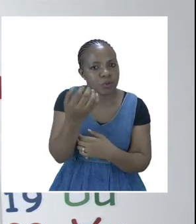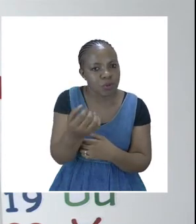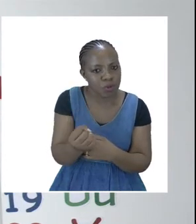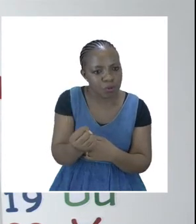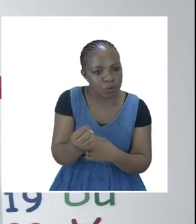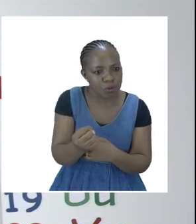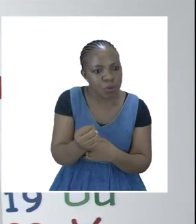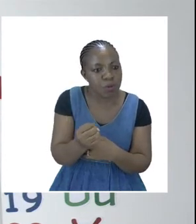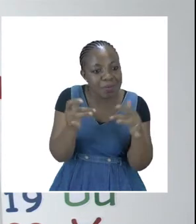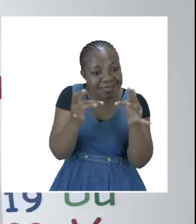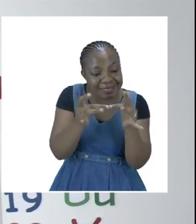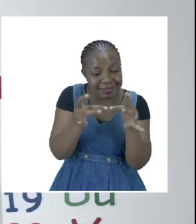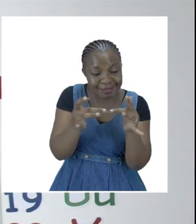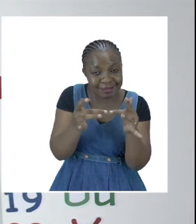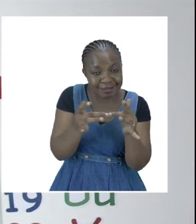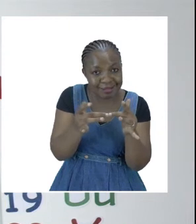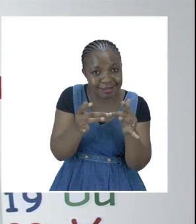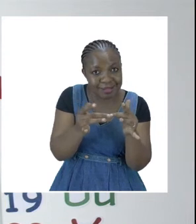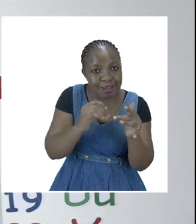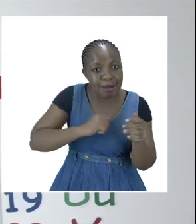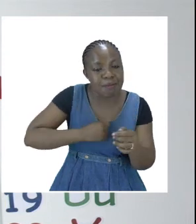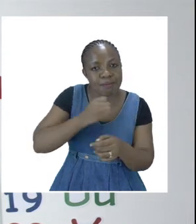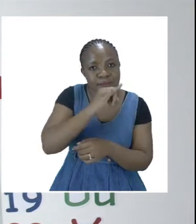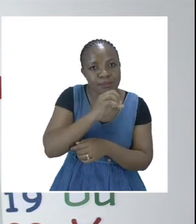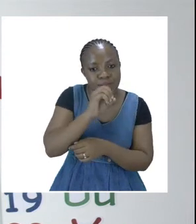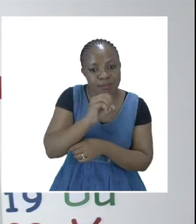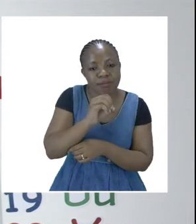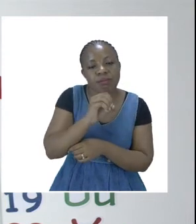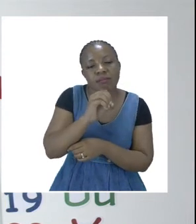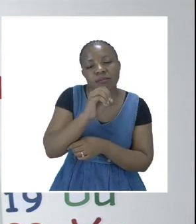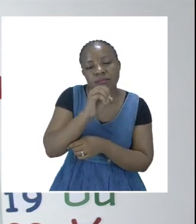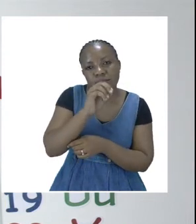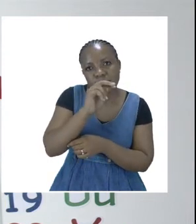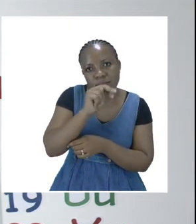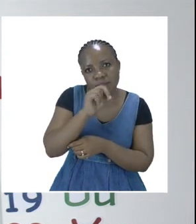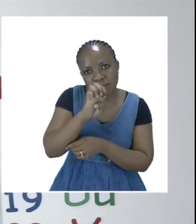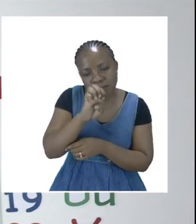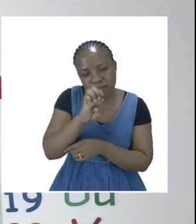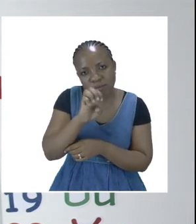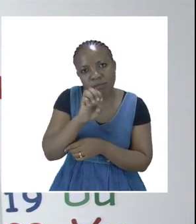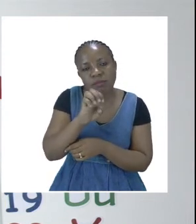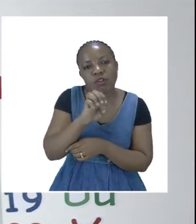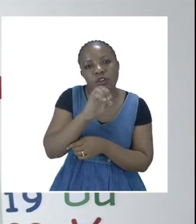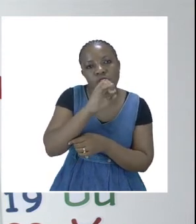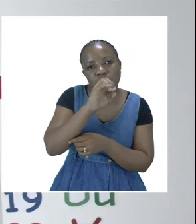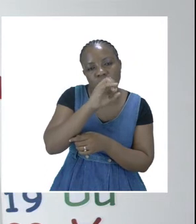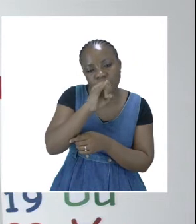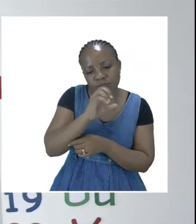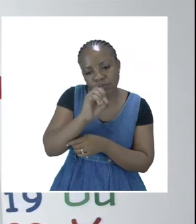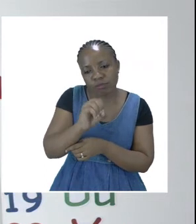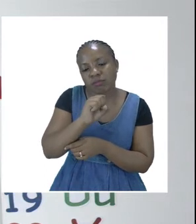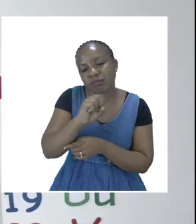our online platforms, MyZone and Zoshi Facebook pages, and in addition,